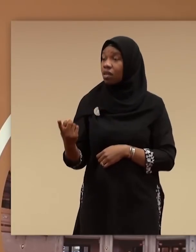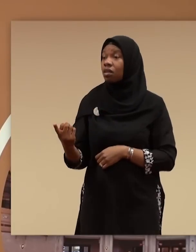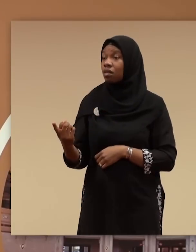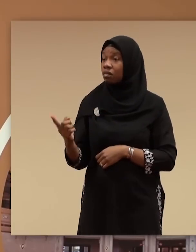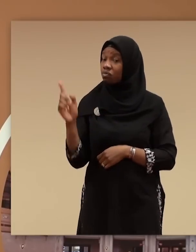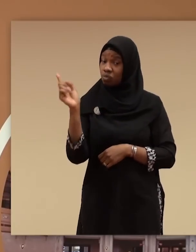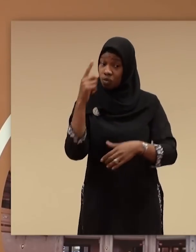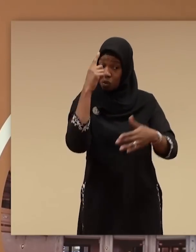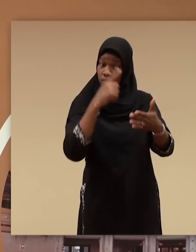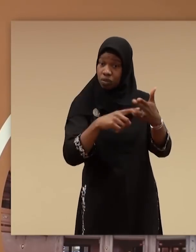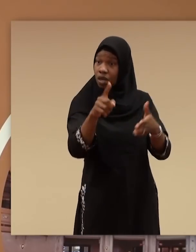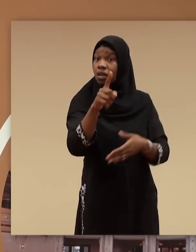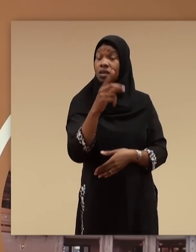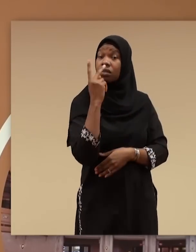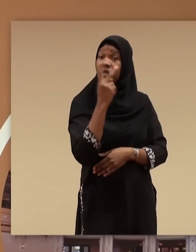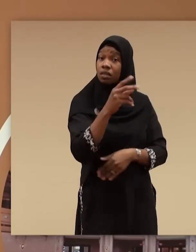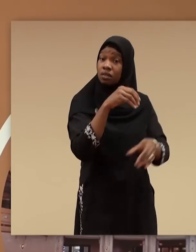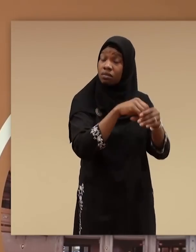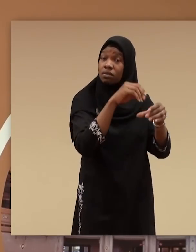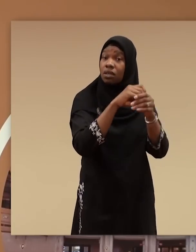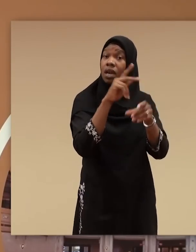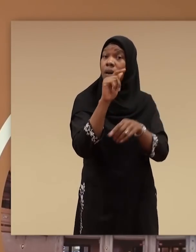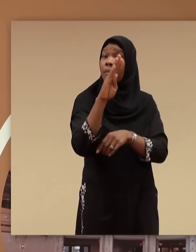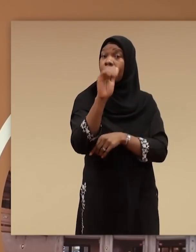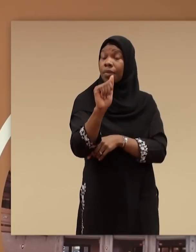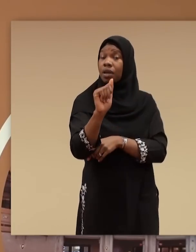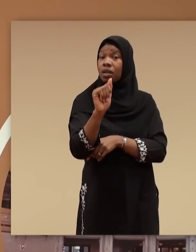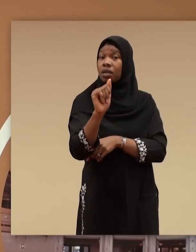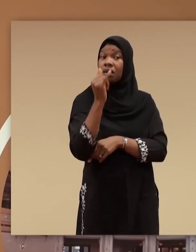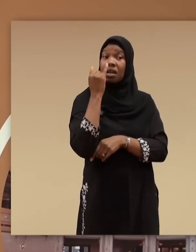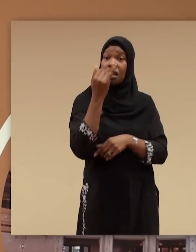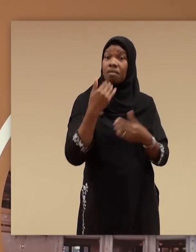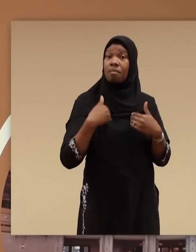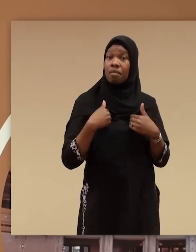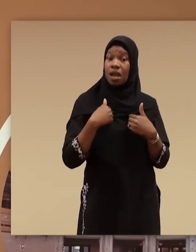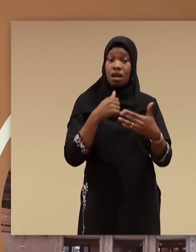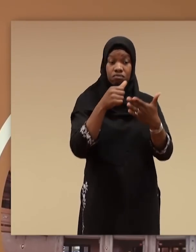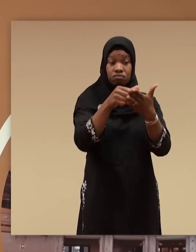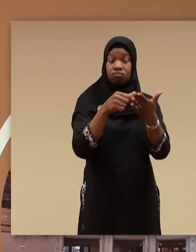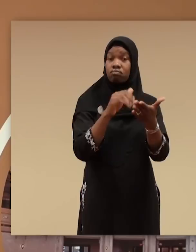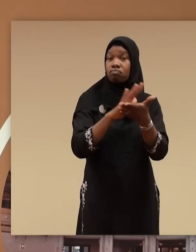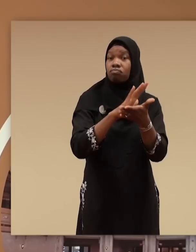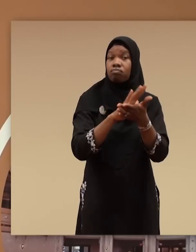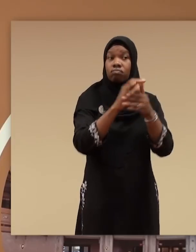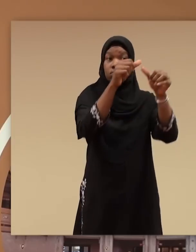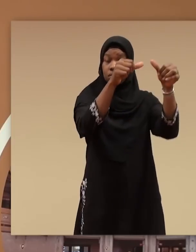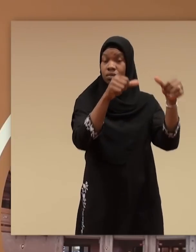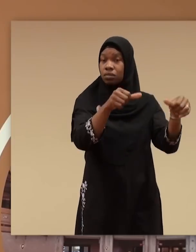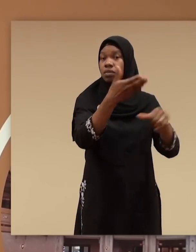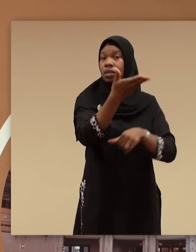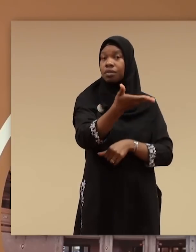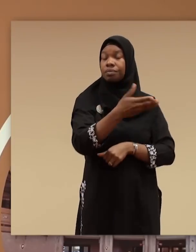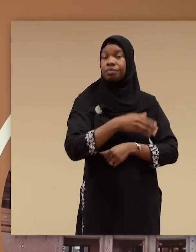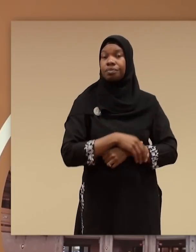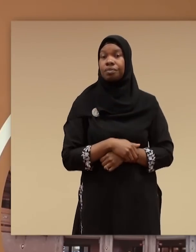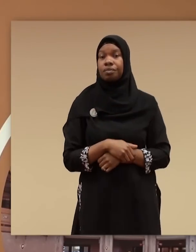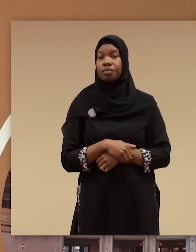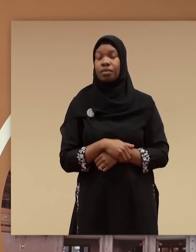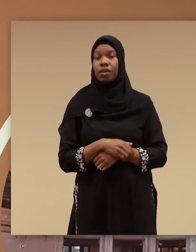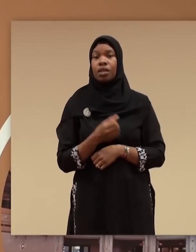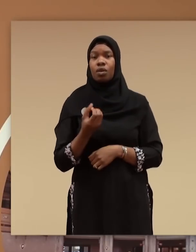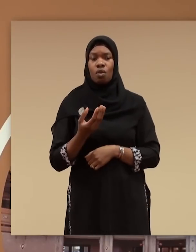truth, so they went to the Kaaba, they opened the door, they went inside, they looked at that document, they found